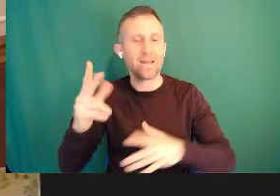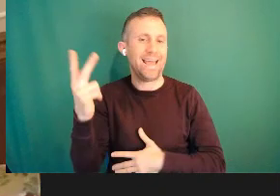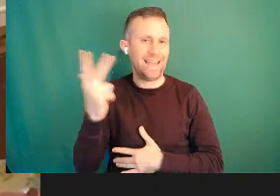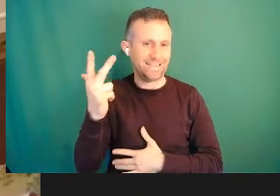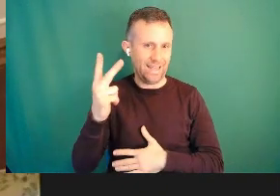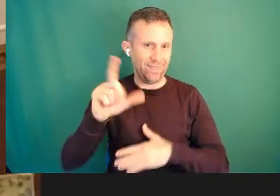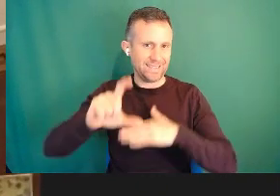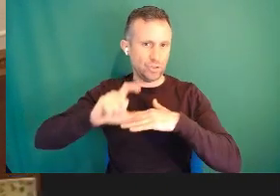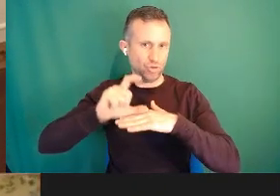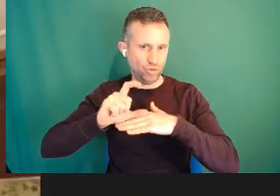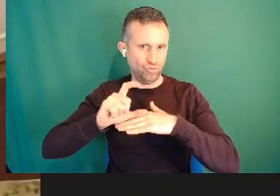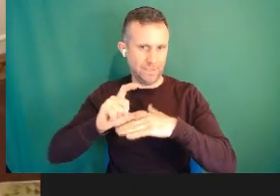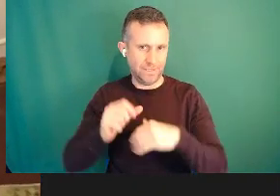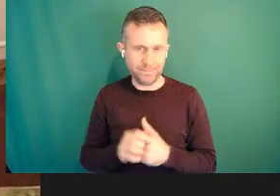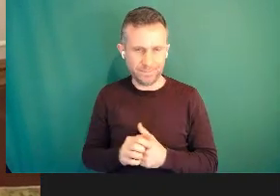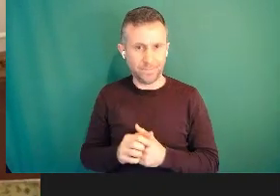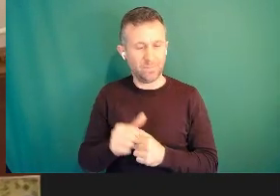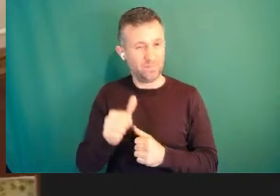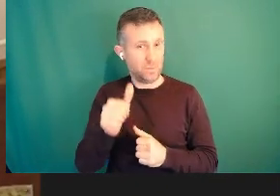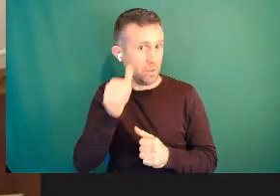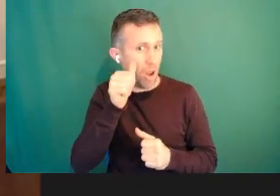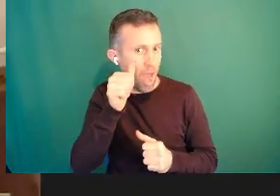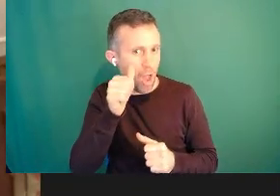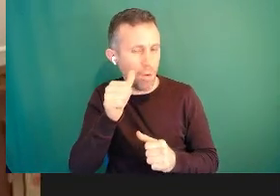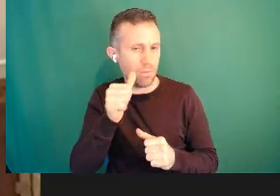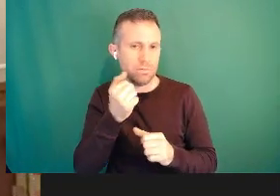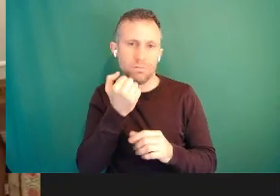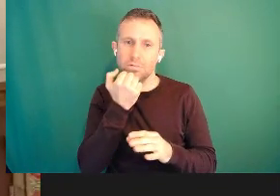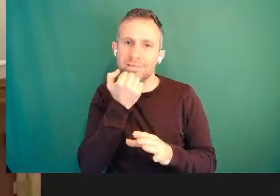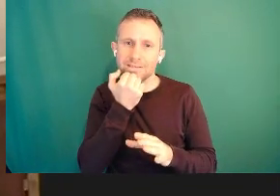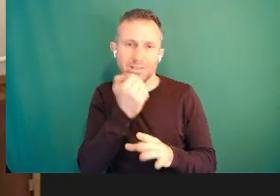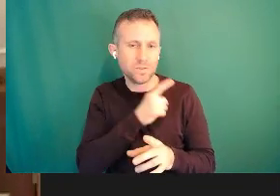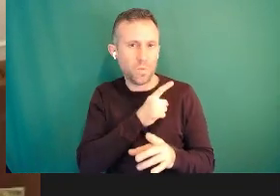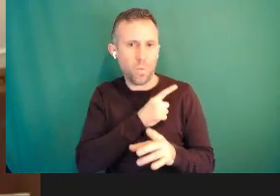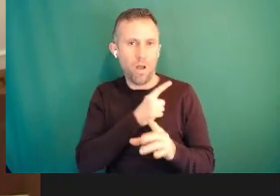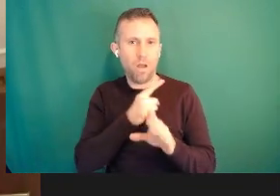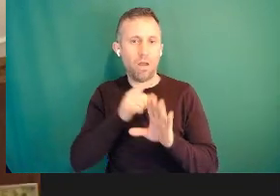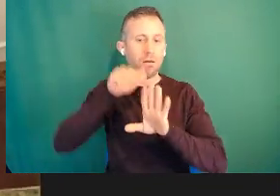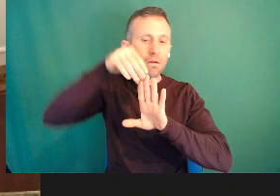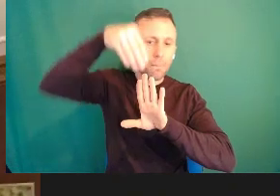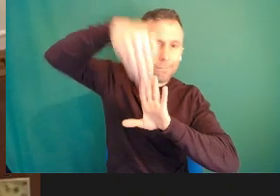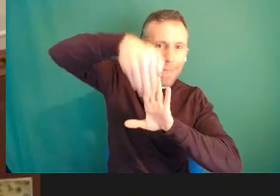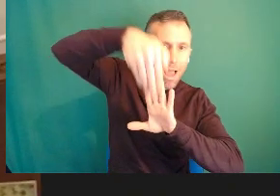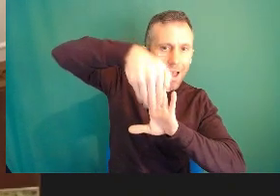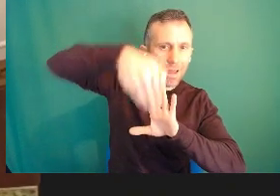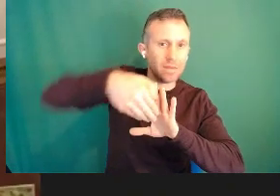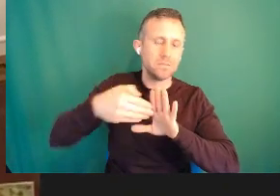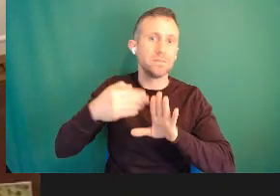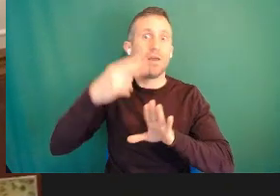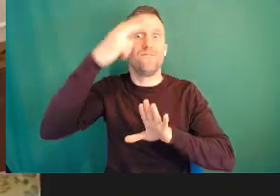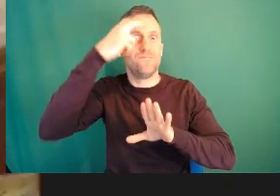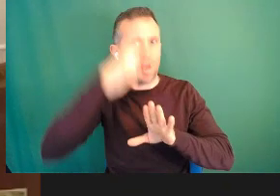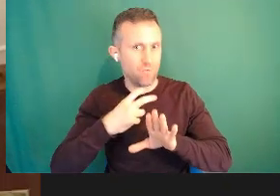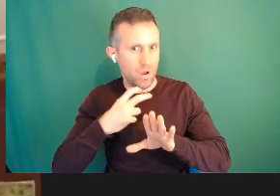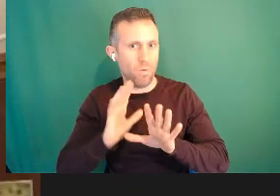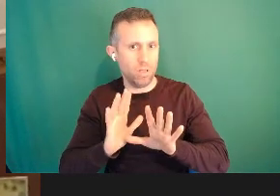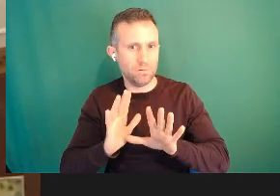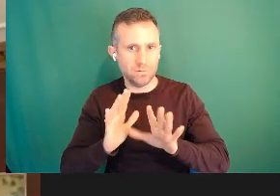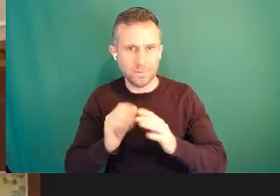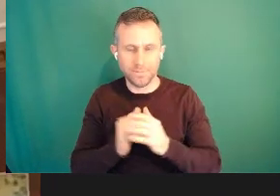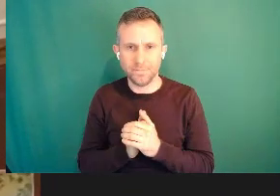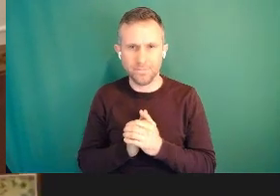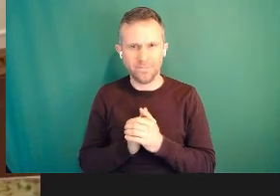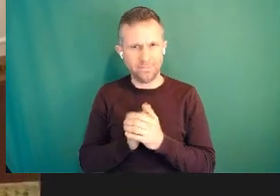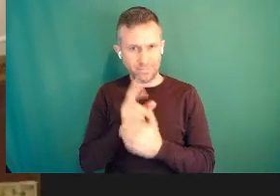what they did was you can see this kind of patchwork pattern almost on the wall with squares of different shades of